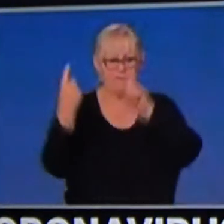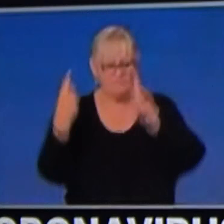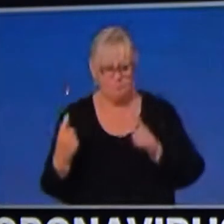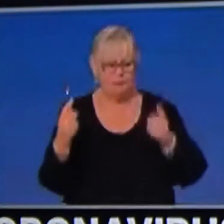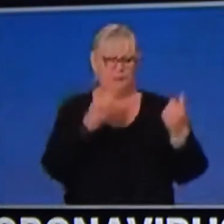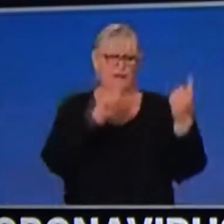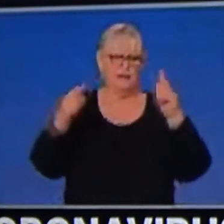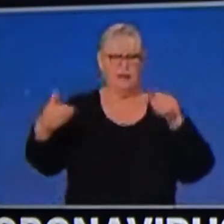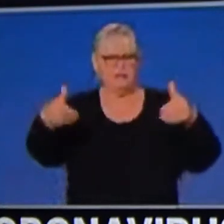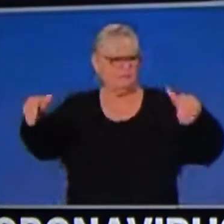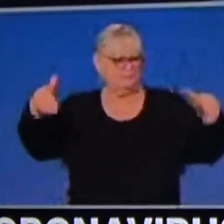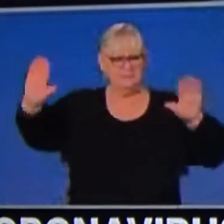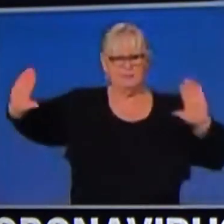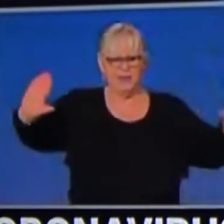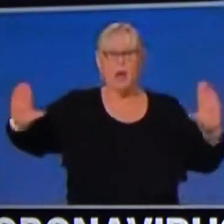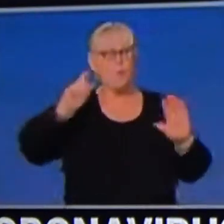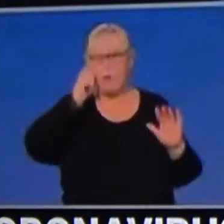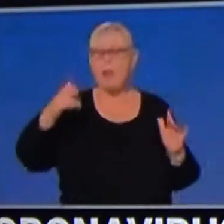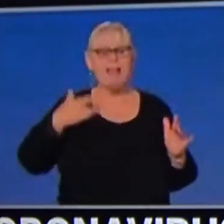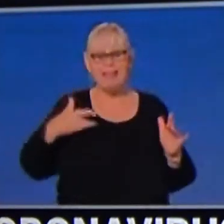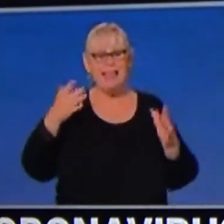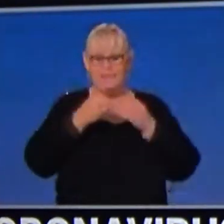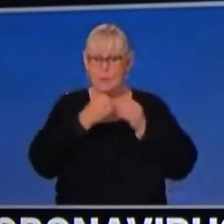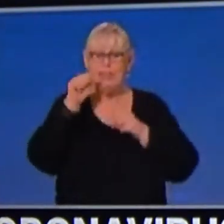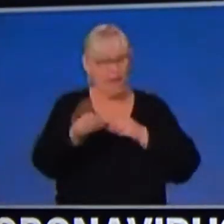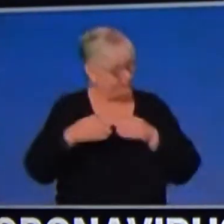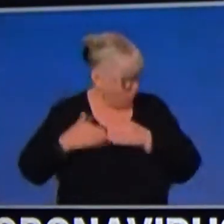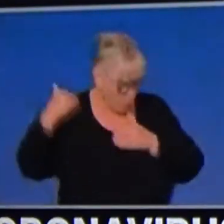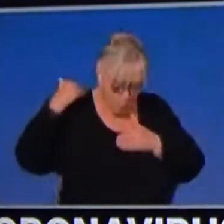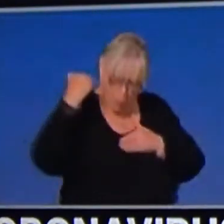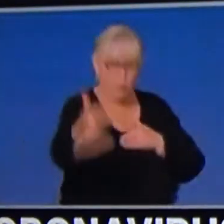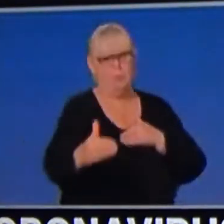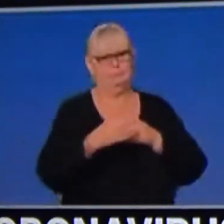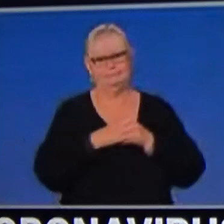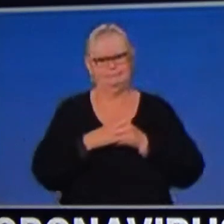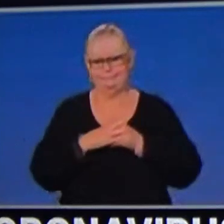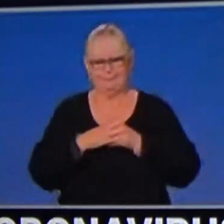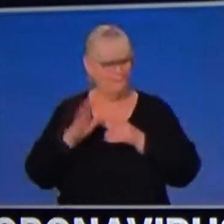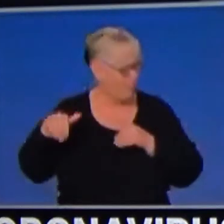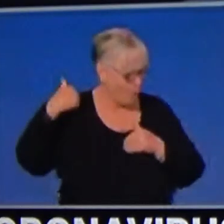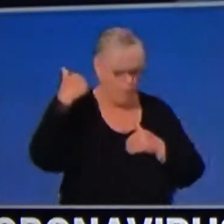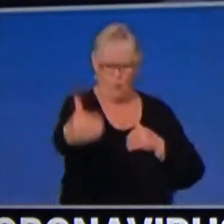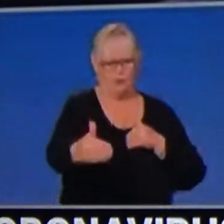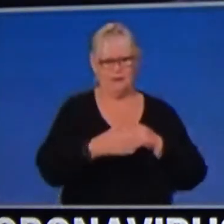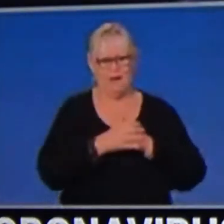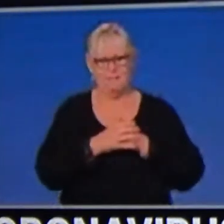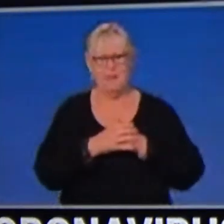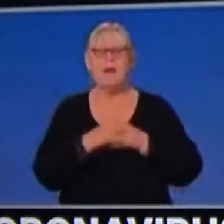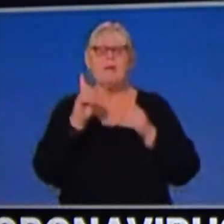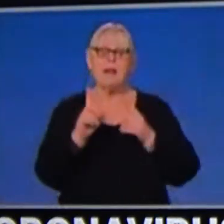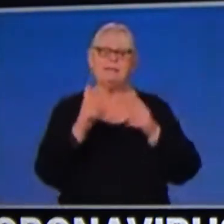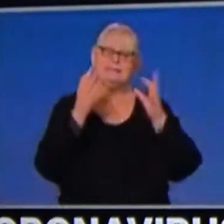your distancing with each other, that is something we're going to live with for the foreseeable future. But when it comes to